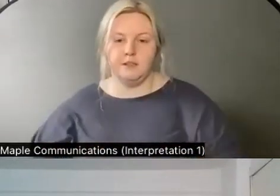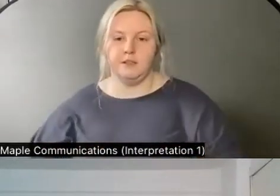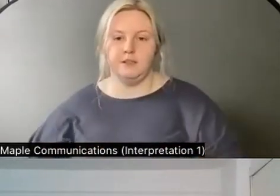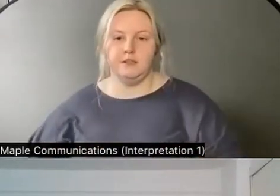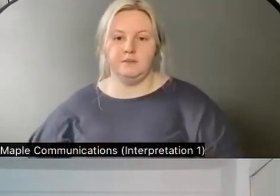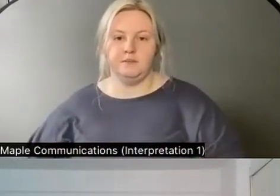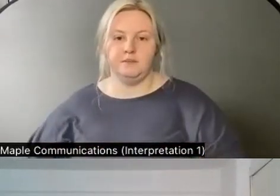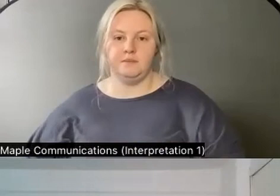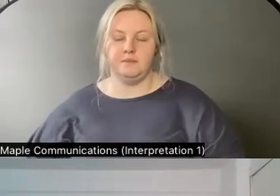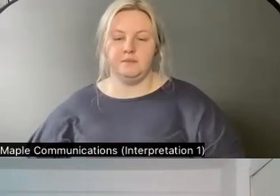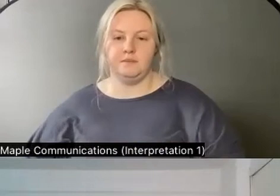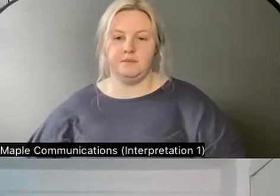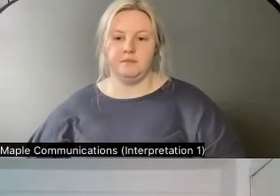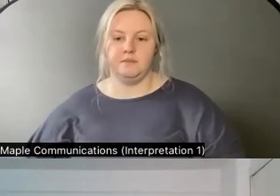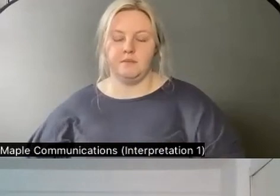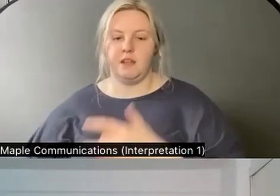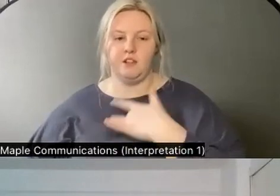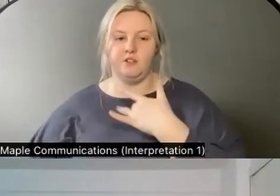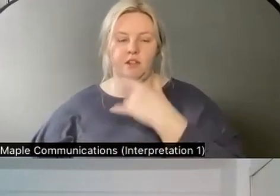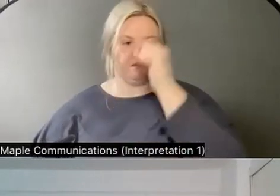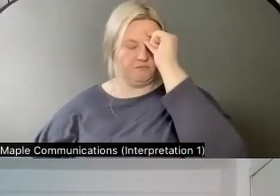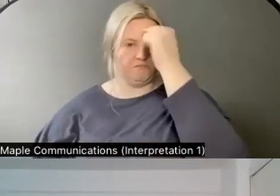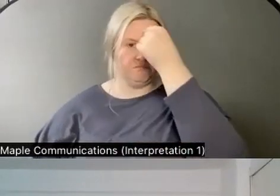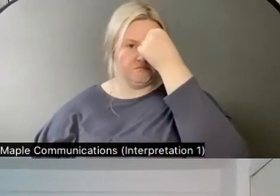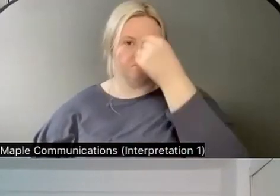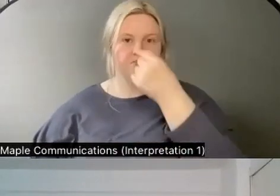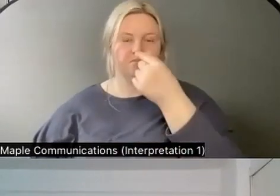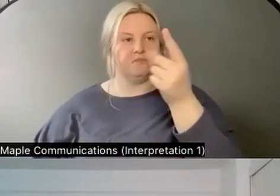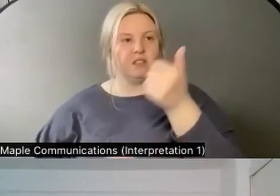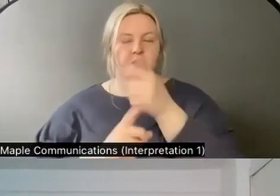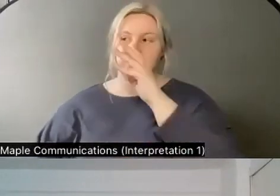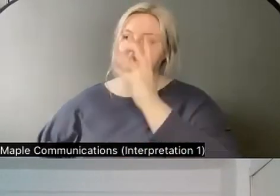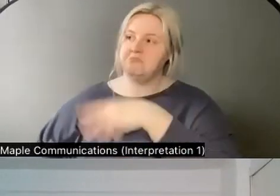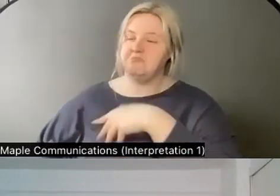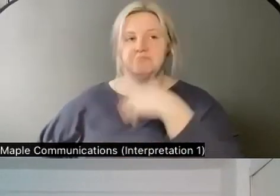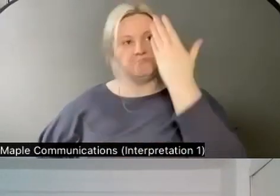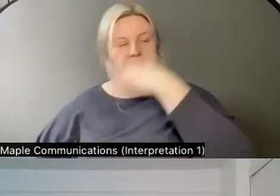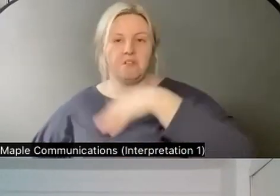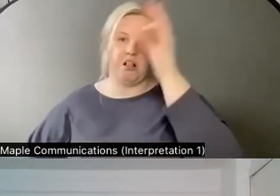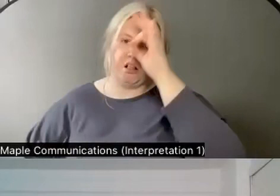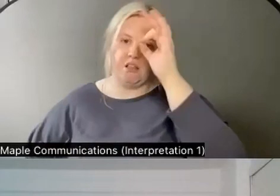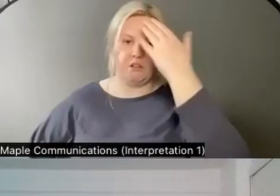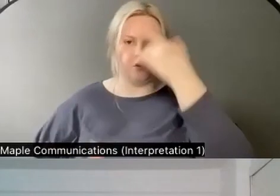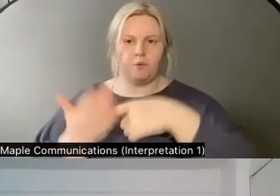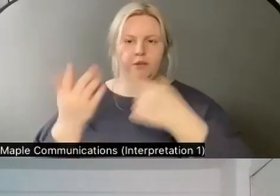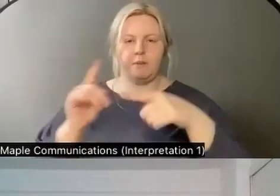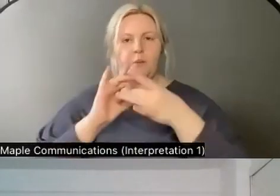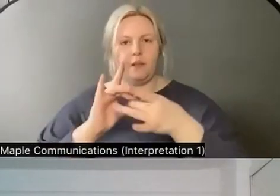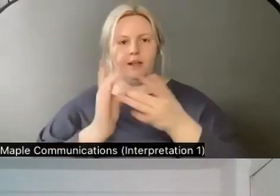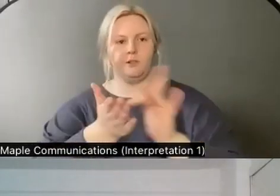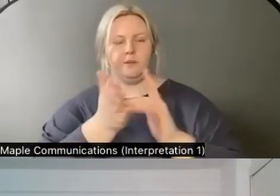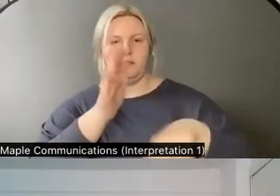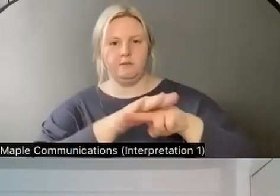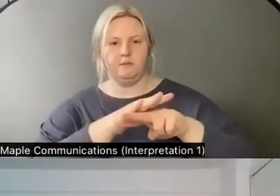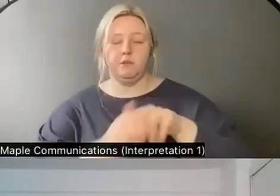completely ignorant of what is happening in relation to medical ableism. So thank you.